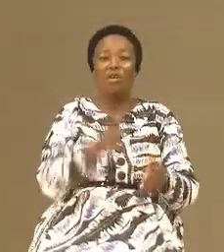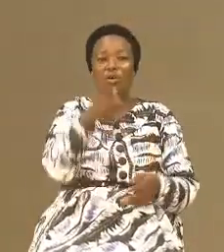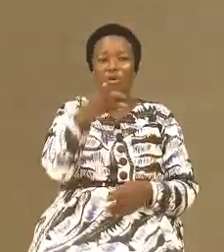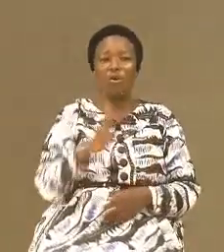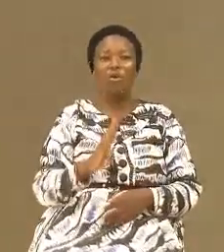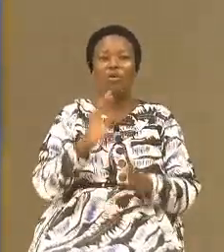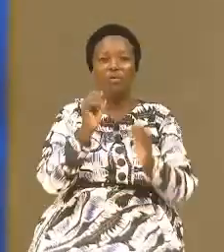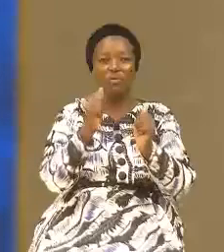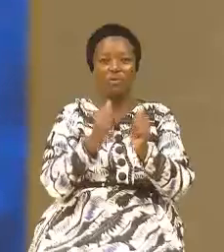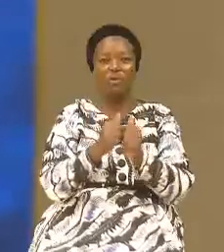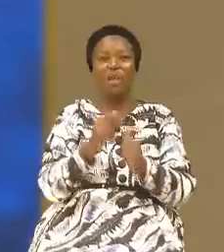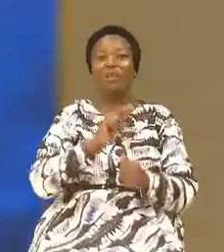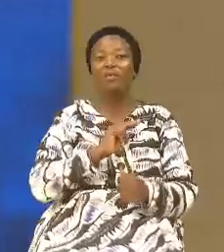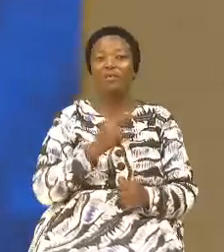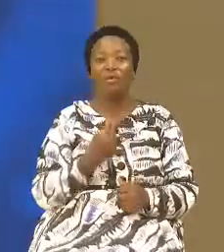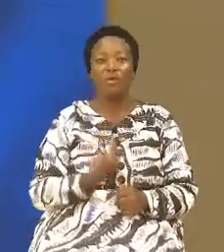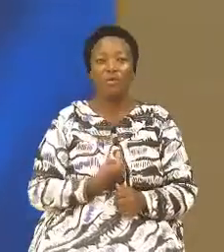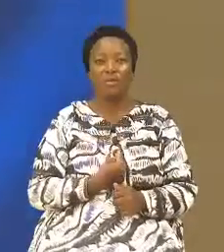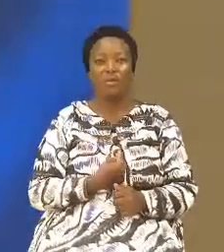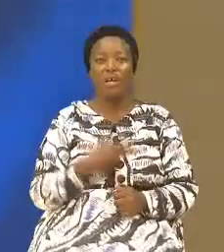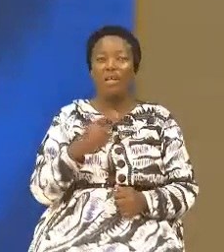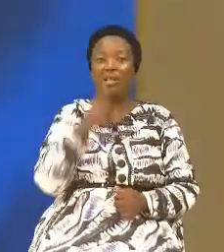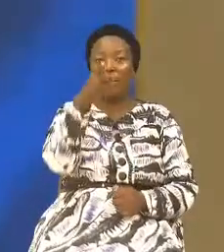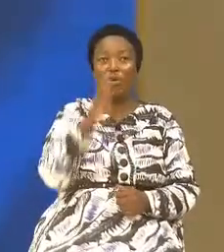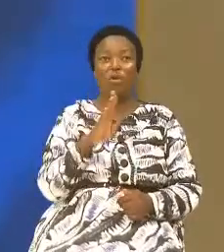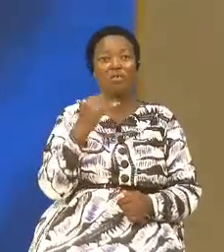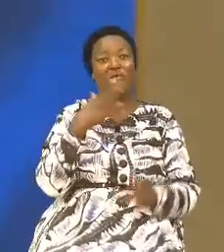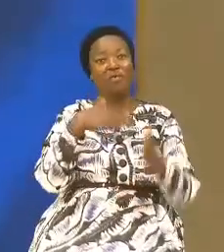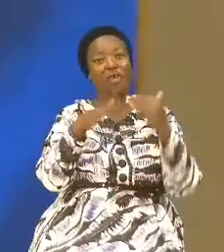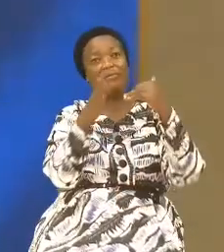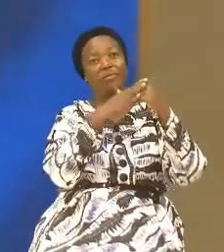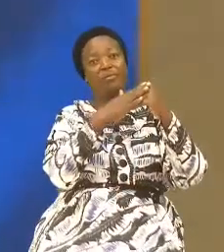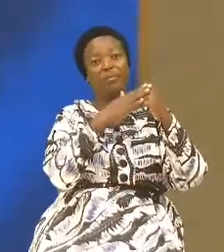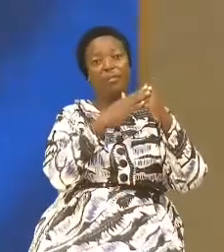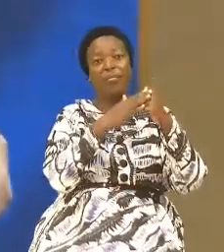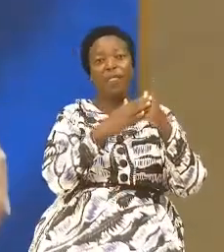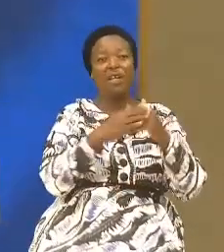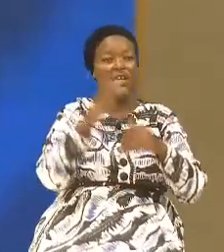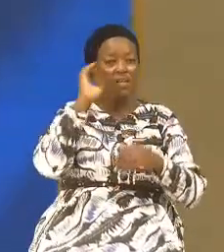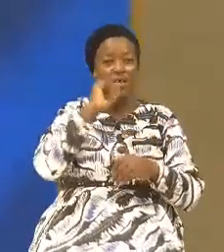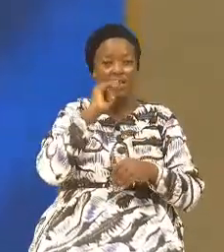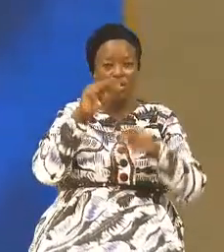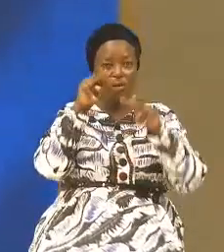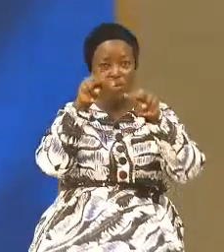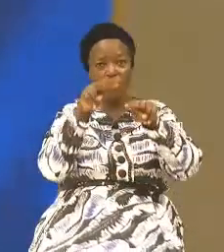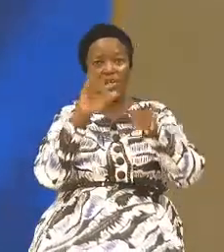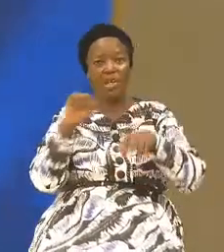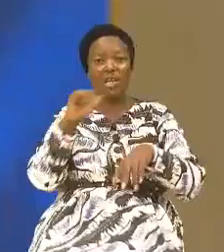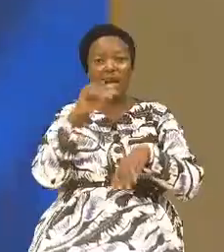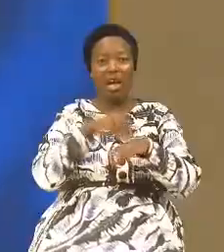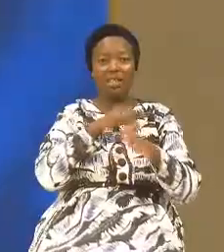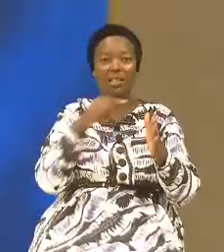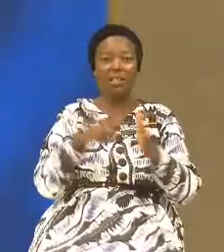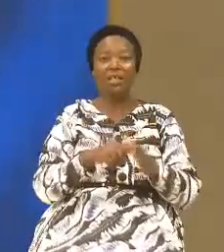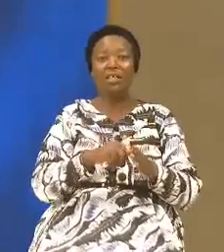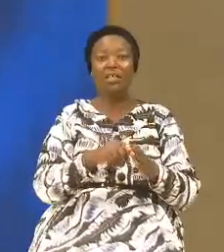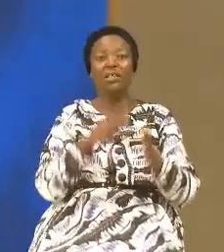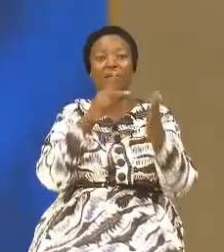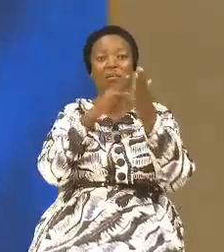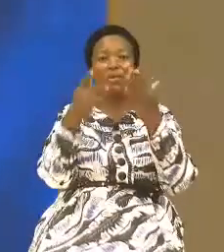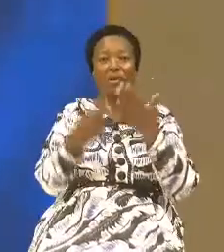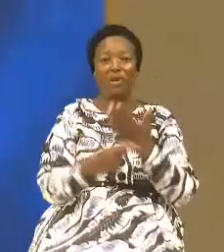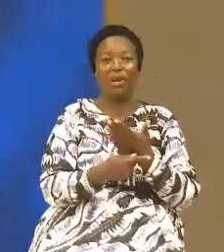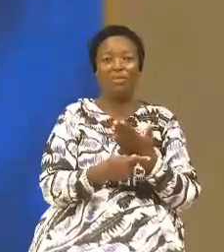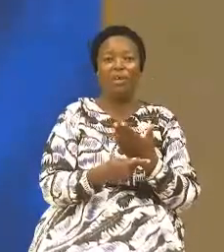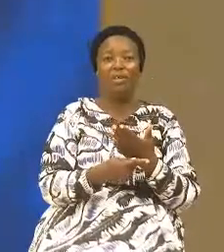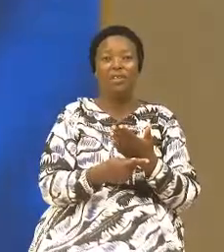with us. The God of heaven is looking at this crusade. It